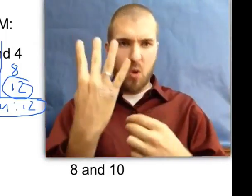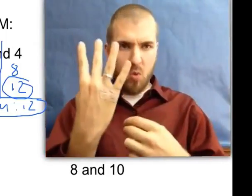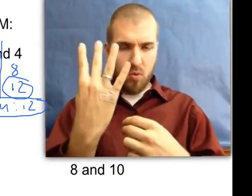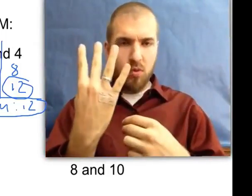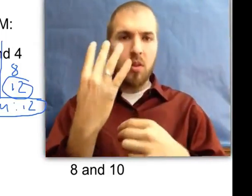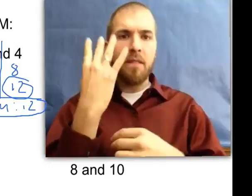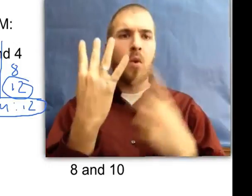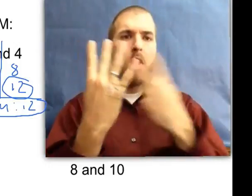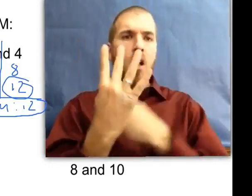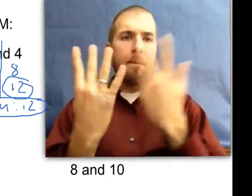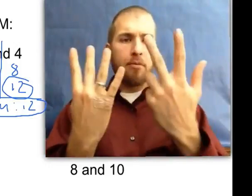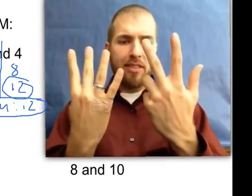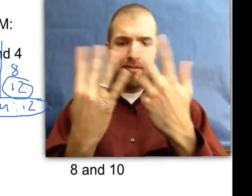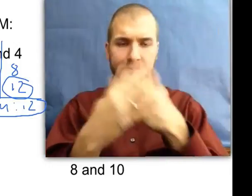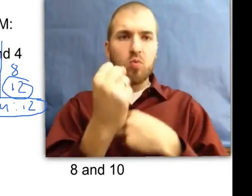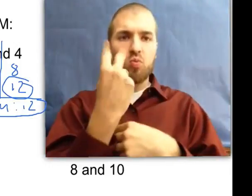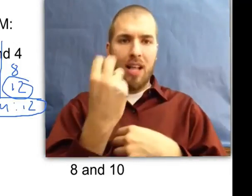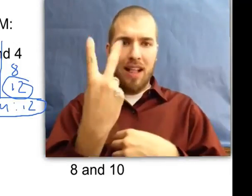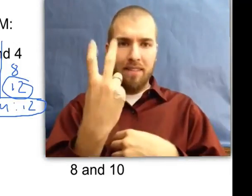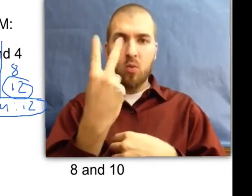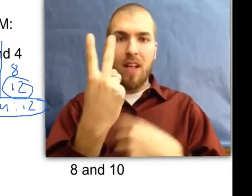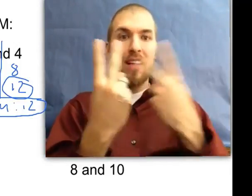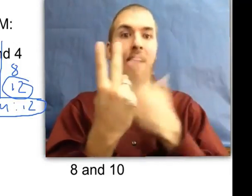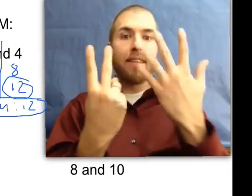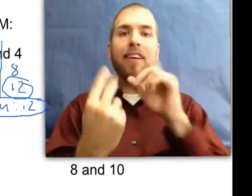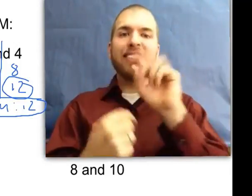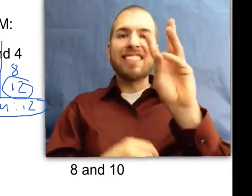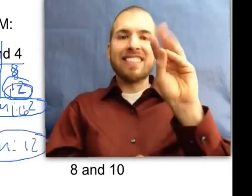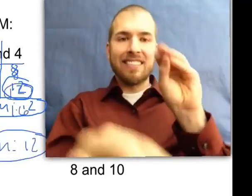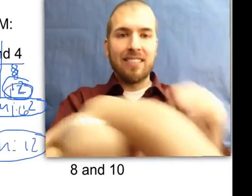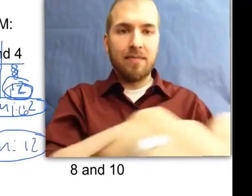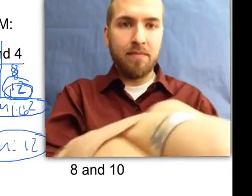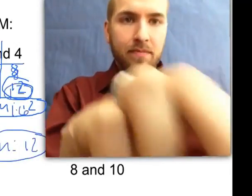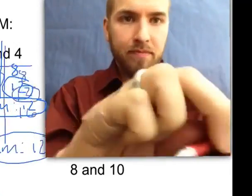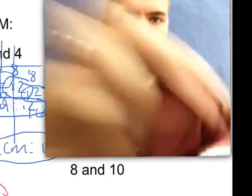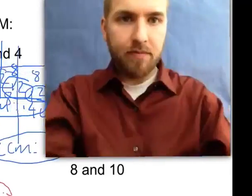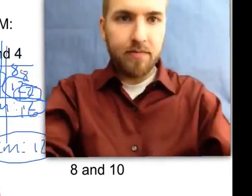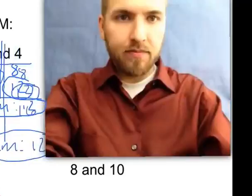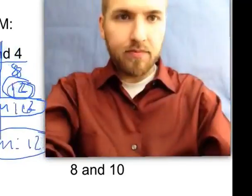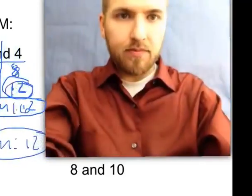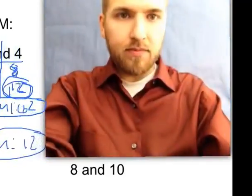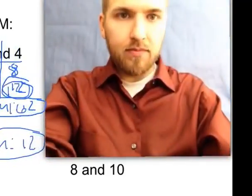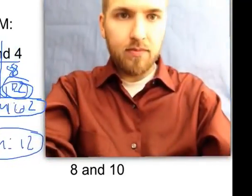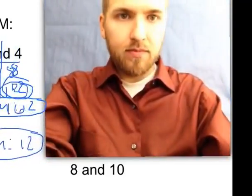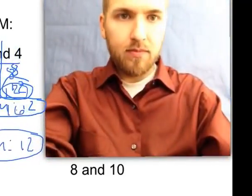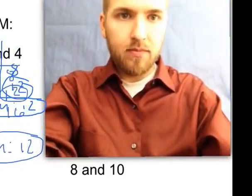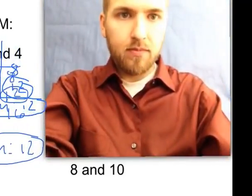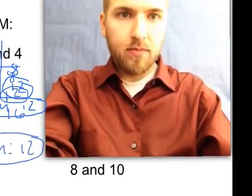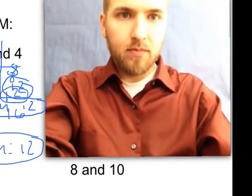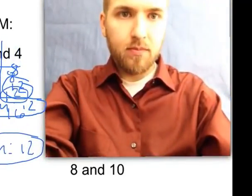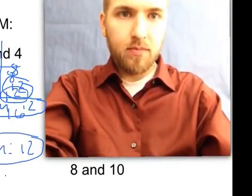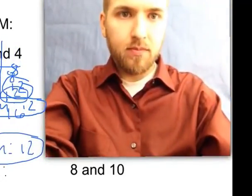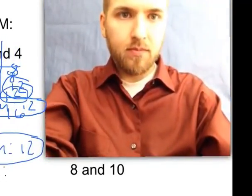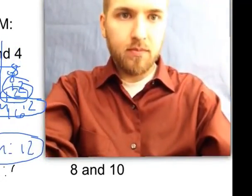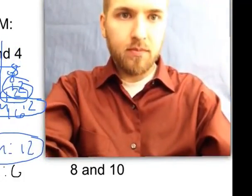So 2 times 2 is 4. 4 times 3 is 12. And 12 times 5 is 60. Whoa!